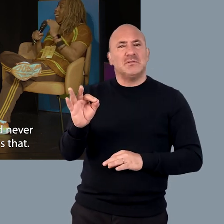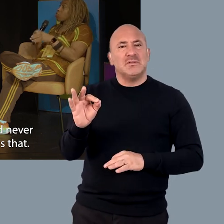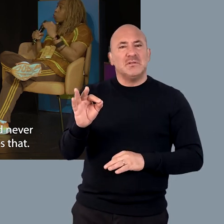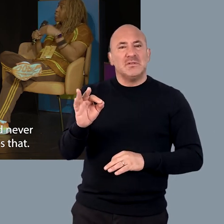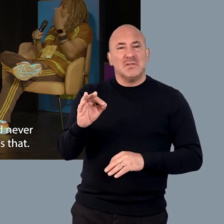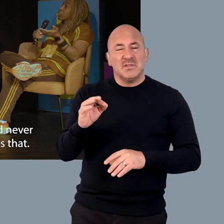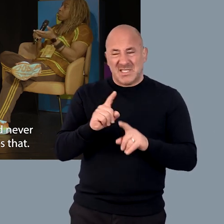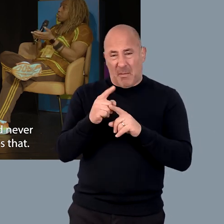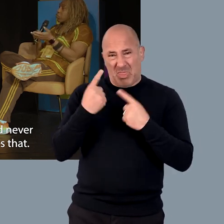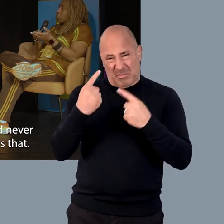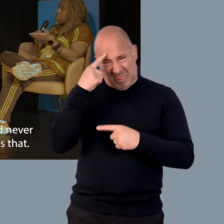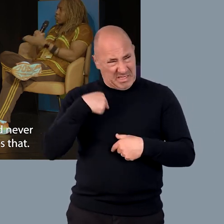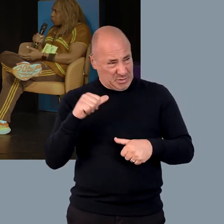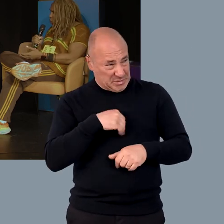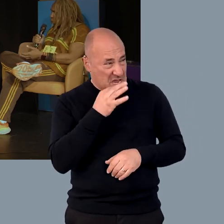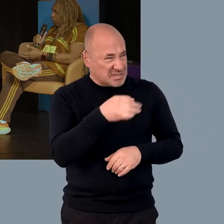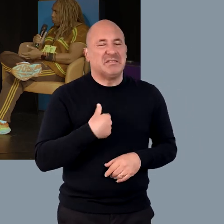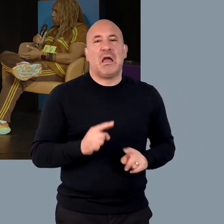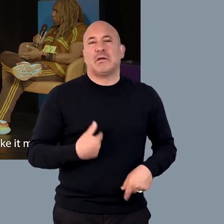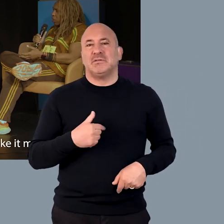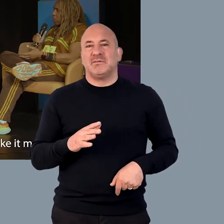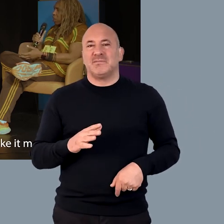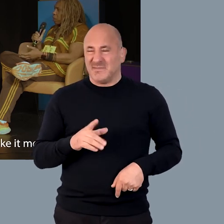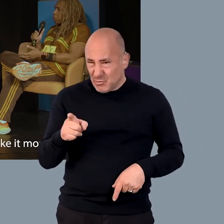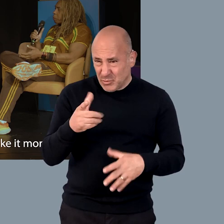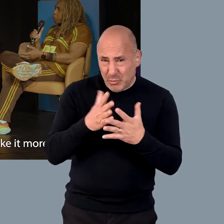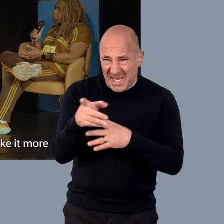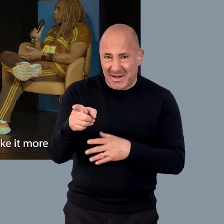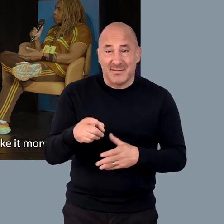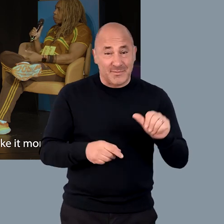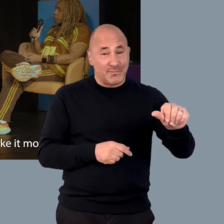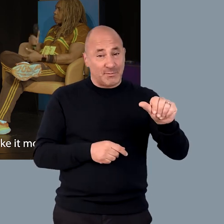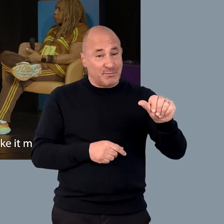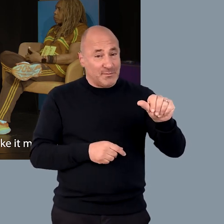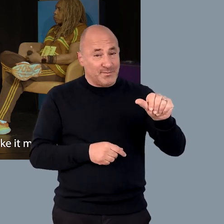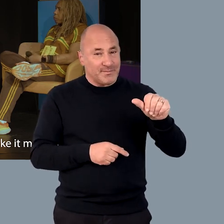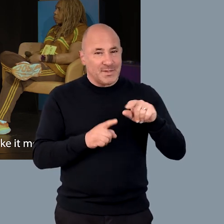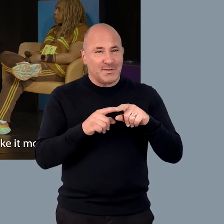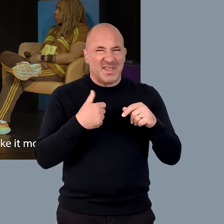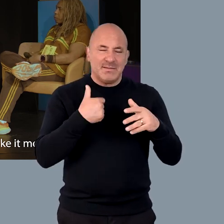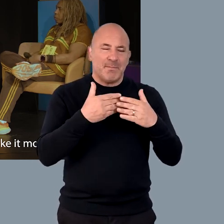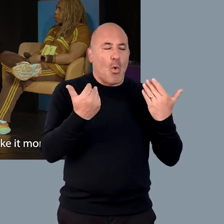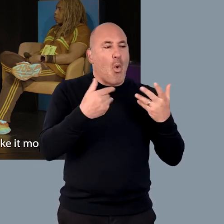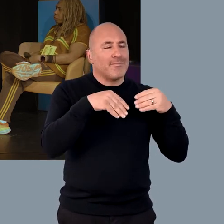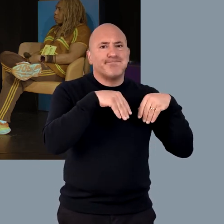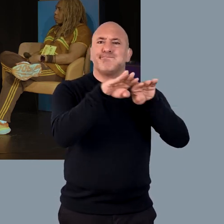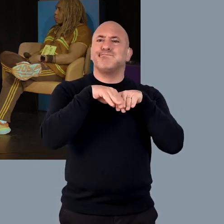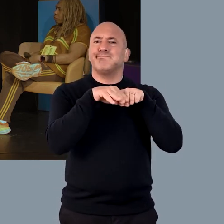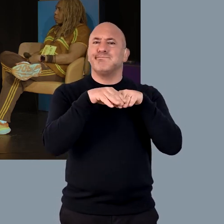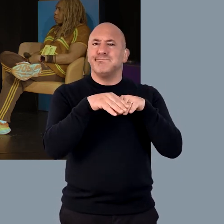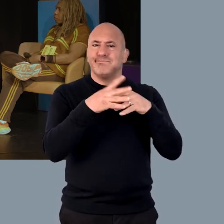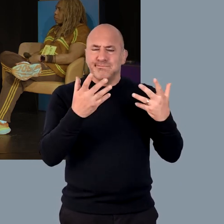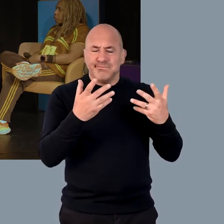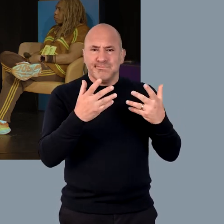Thought they had the right to ask themselves that is that what you're talking about? Yeah, I think so definitely that and to kind of make it More of a